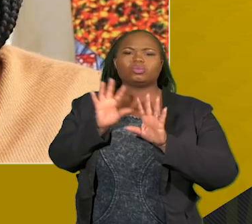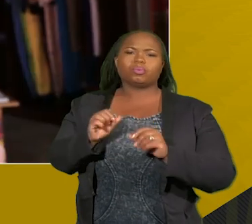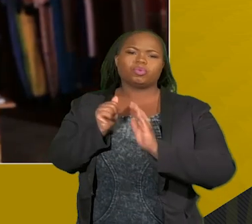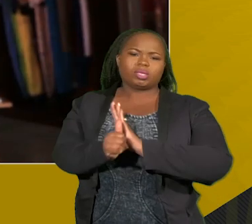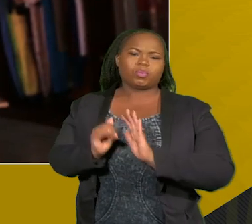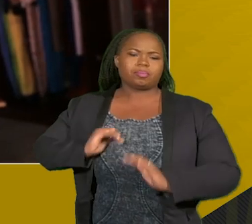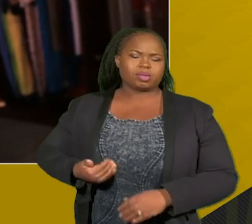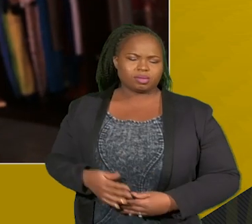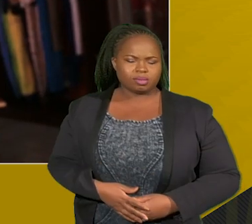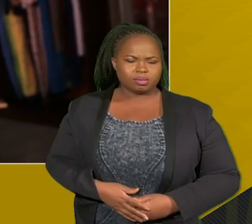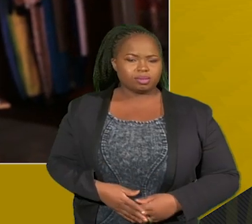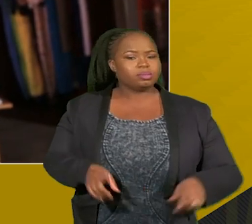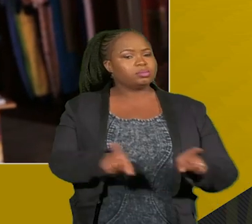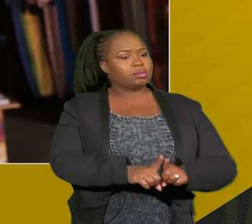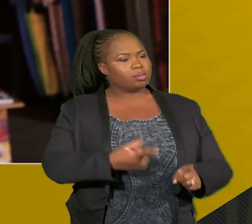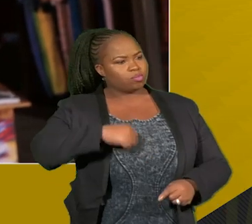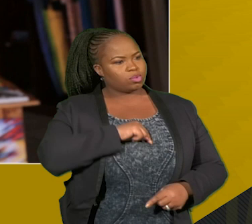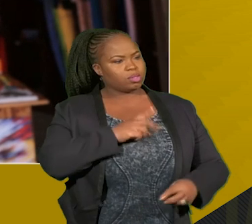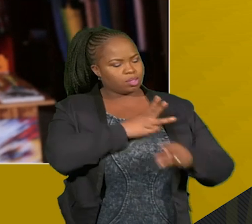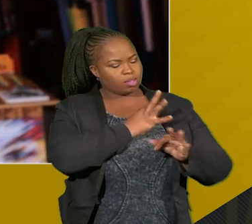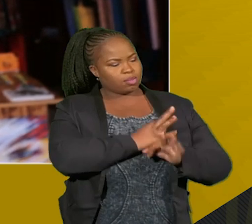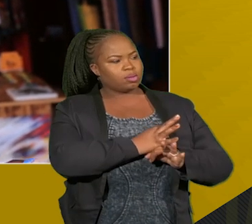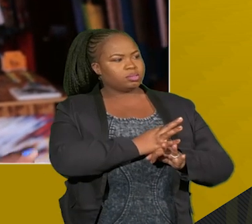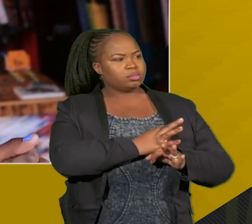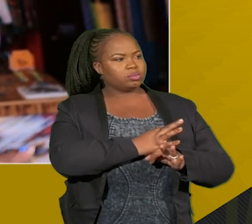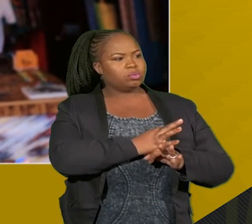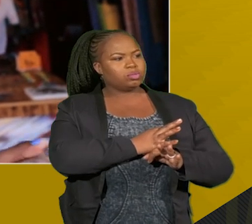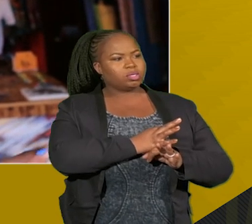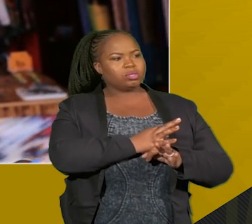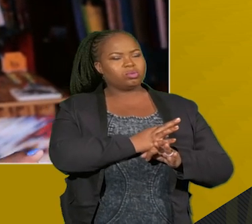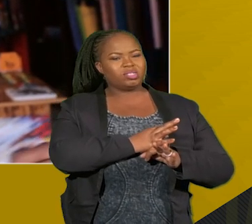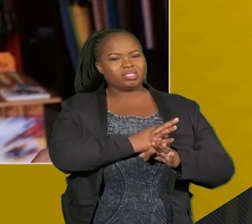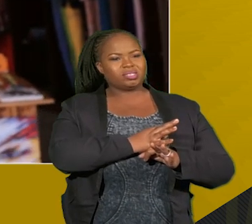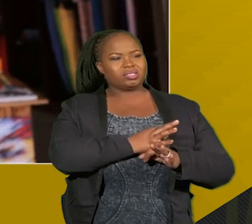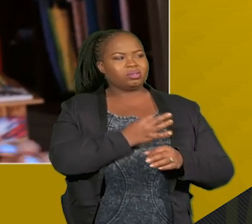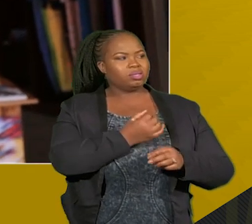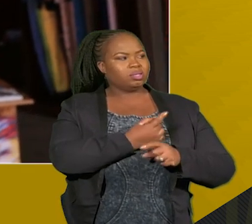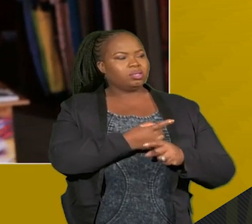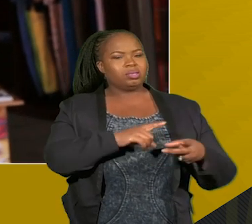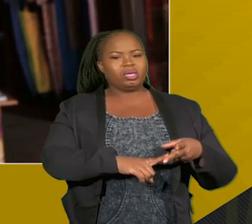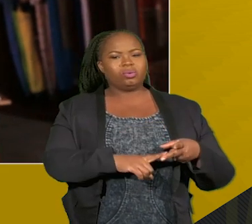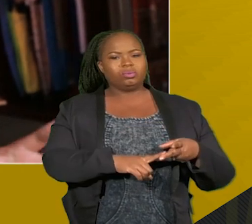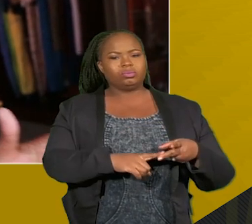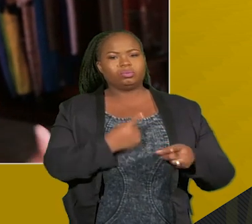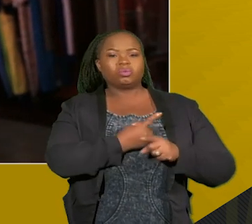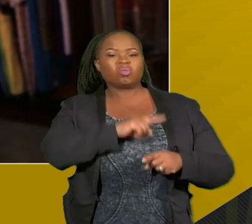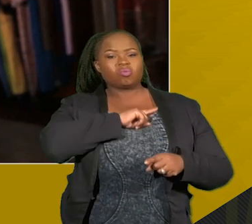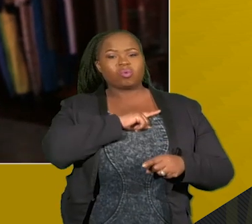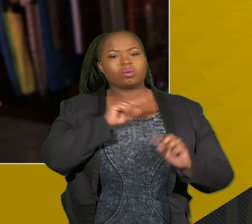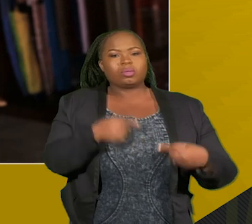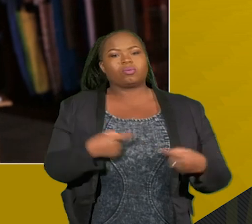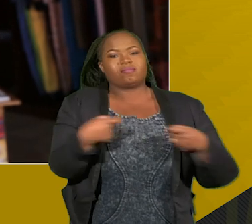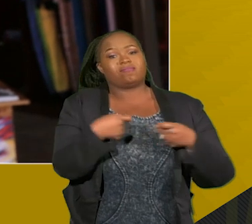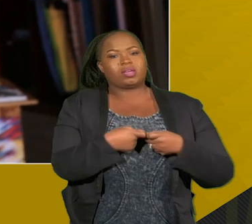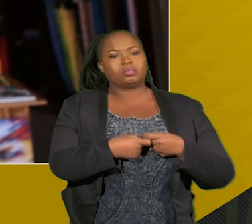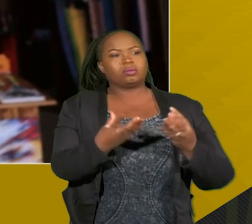women. Lorona as parents, tsantse like if rena le dintso tse the issues as parents wa nganda re ska lonela mopela